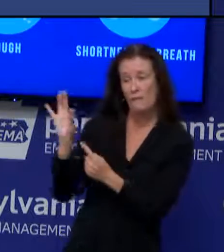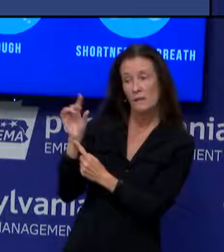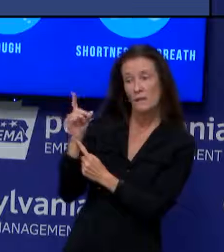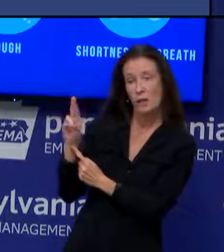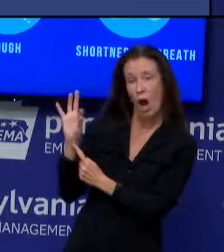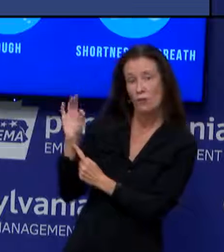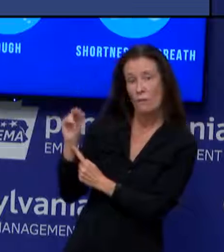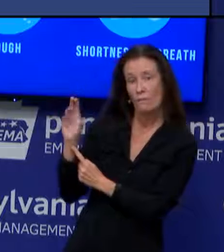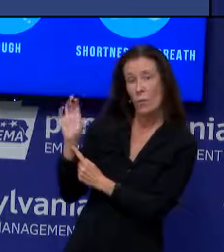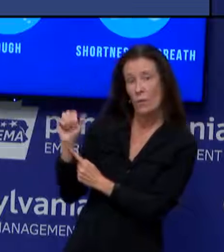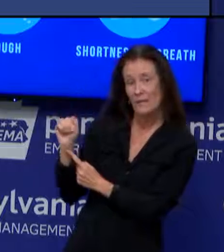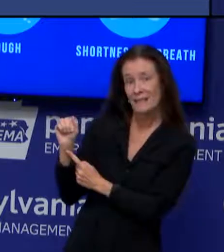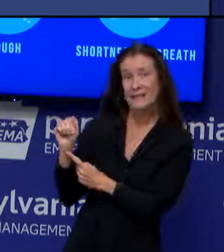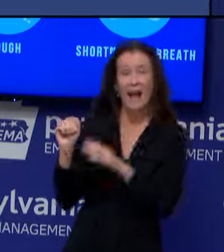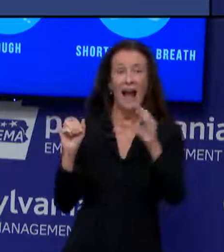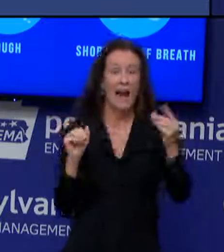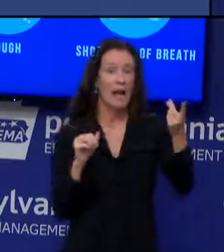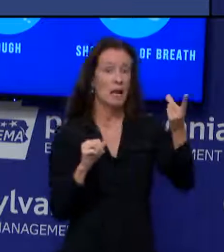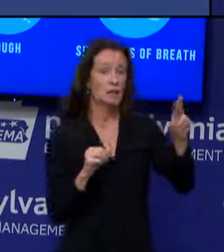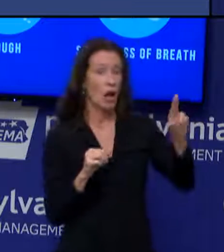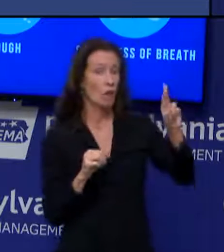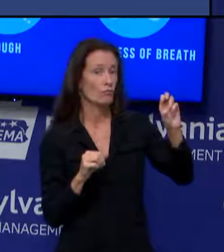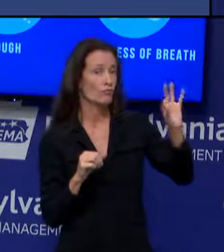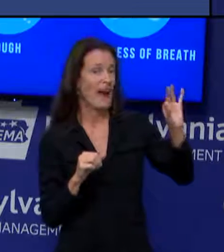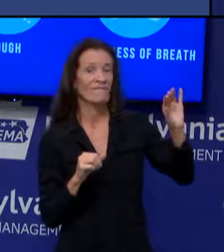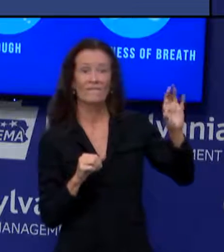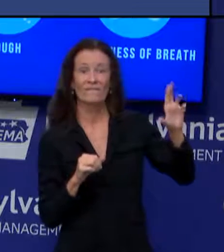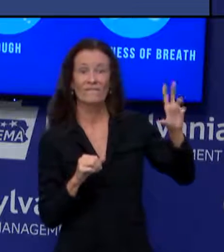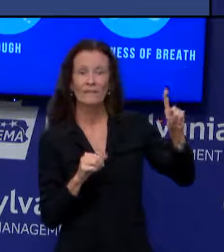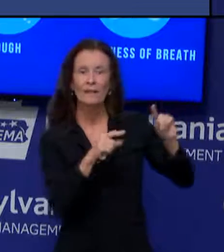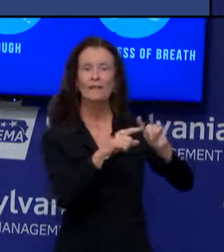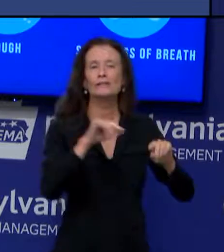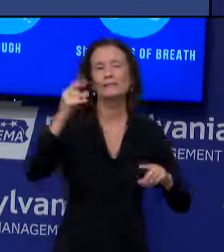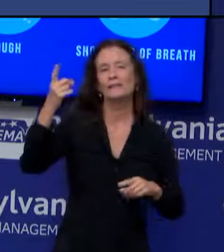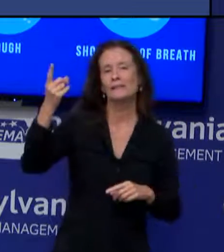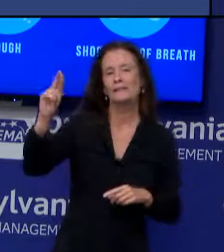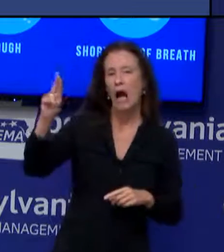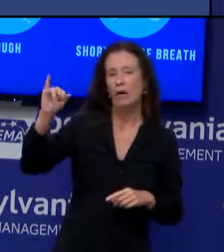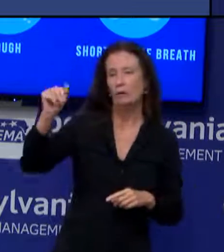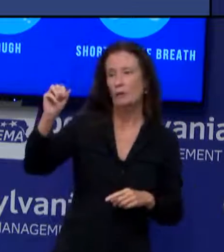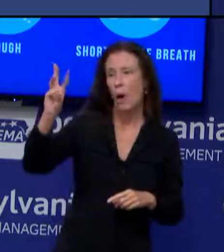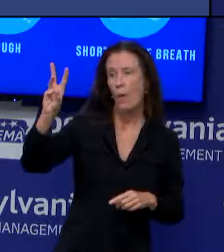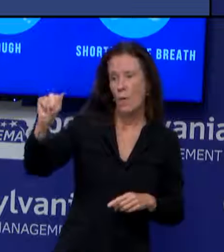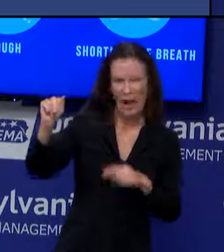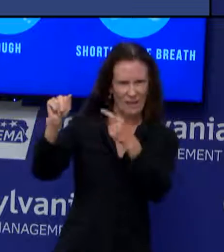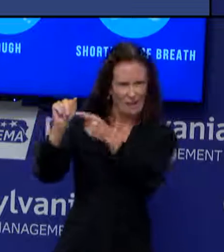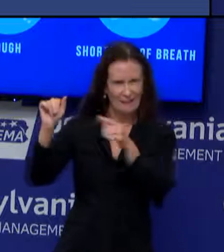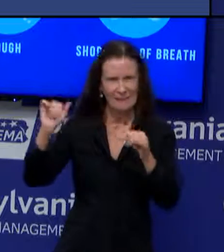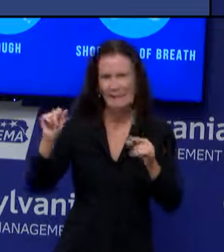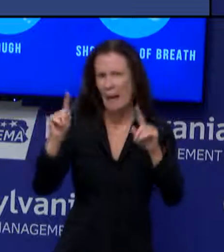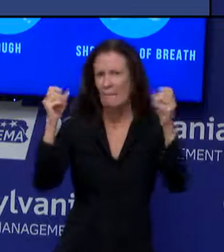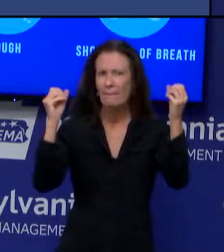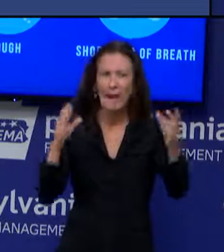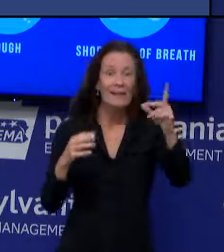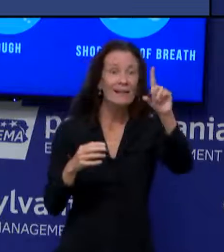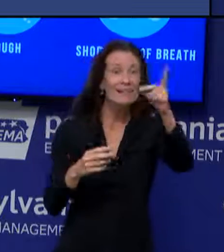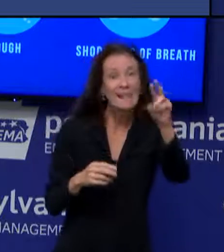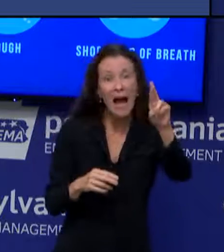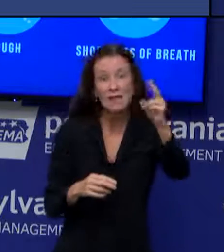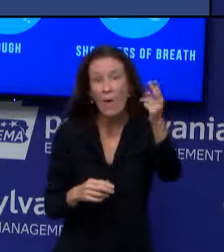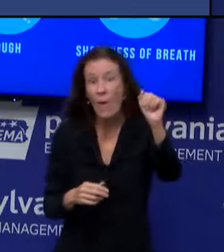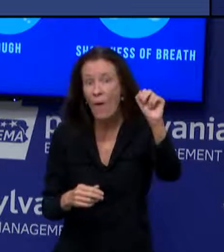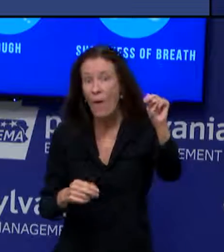with Dr. Jawad, the Assistant Secretary of Health, with Dr. Hahn, the Commissioner of the FDA, and others. They assure